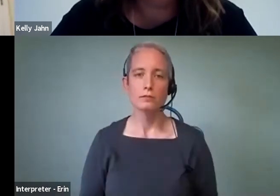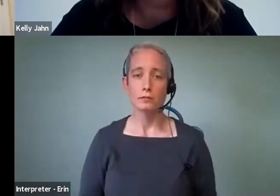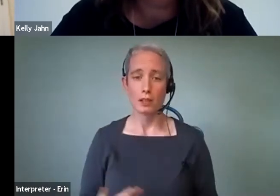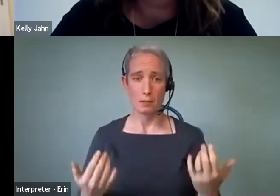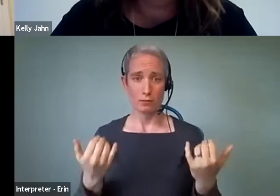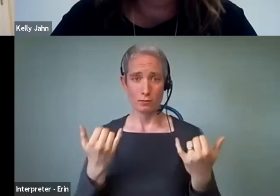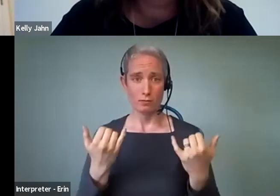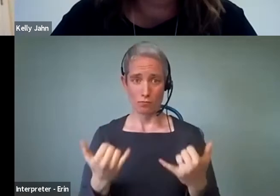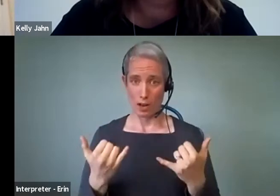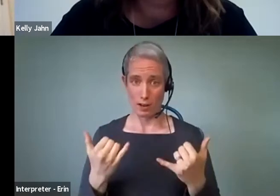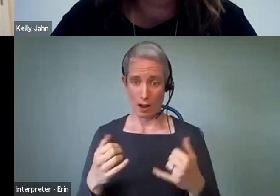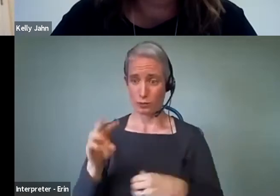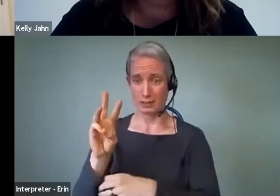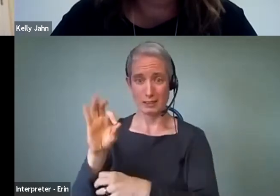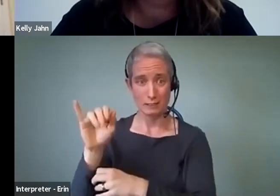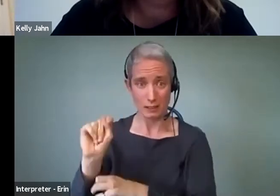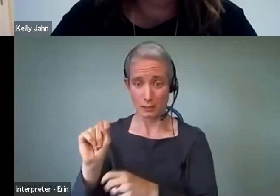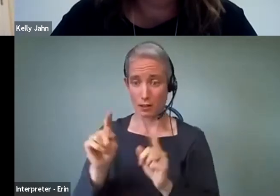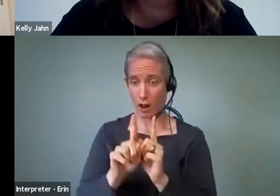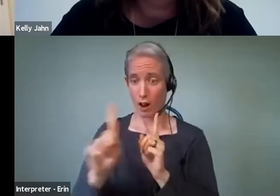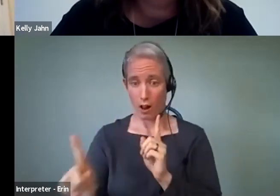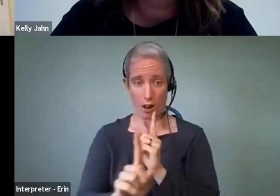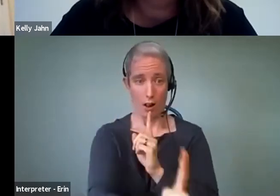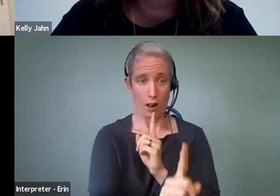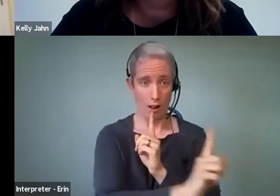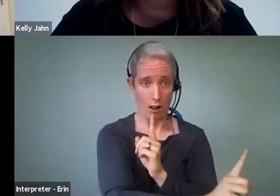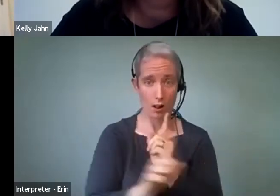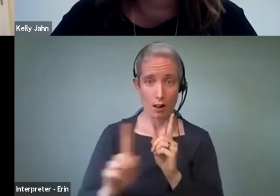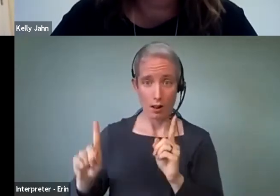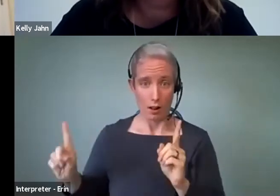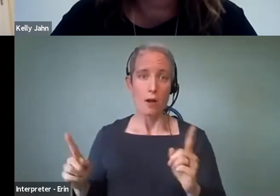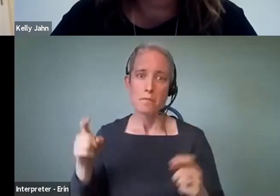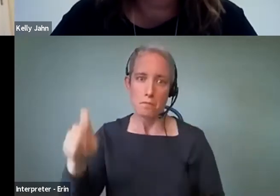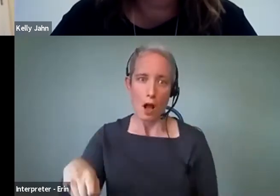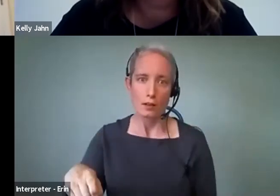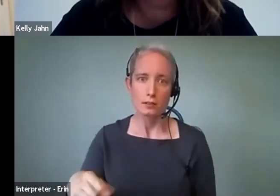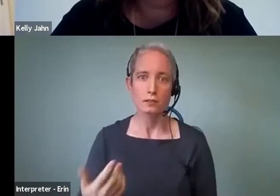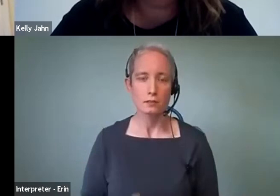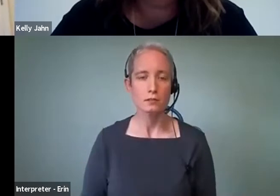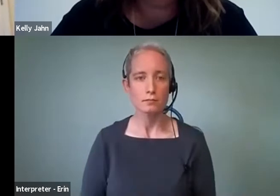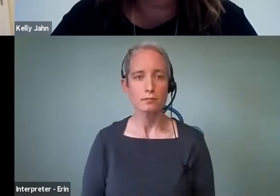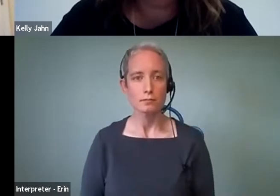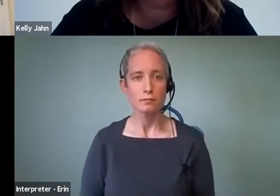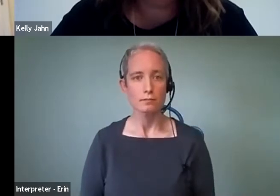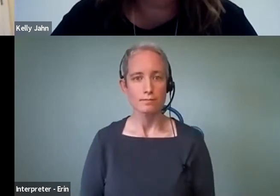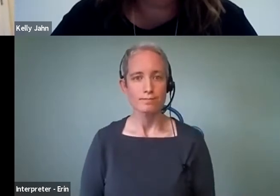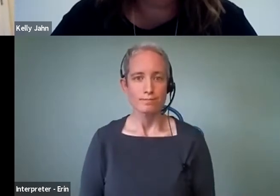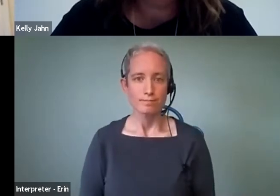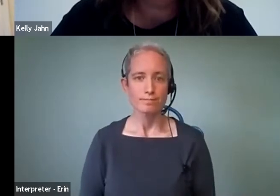us. Now we have to stay 6 feet apart. So I think